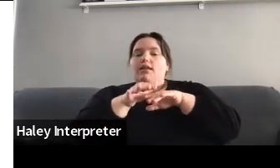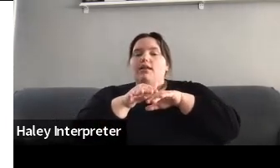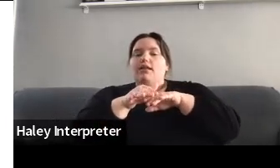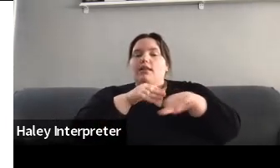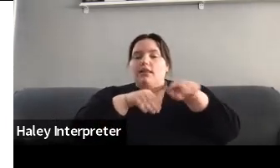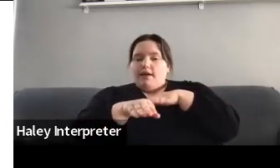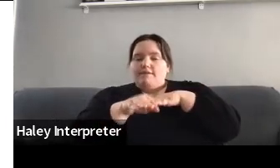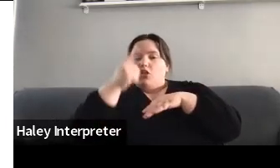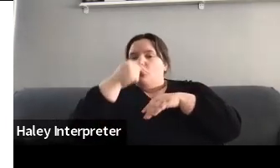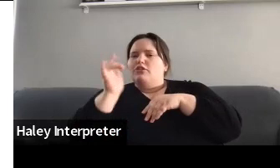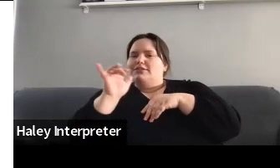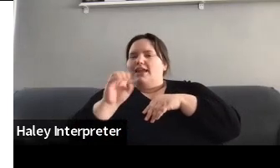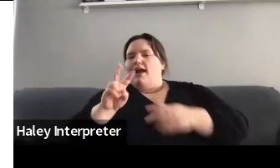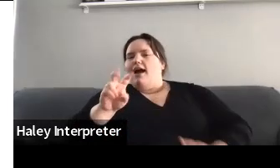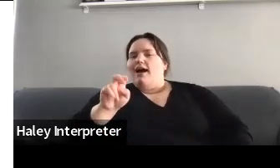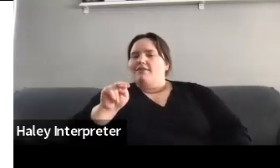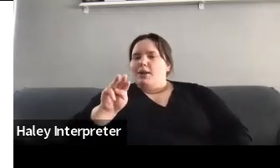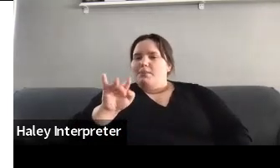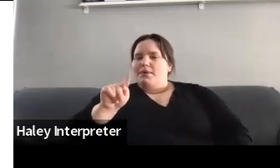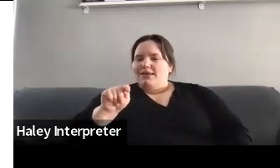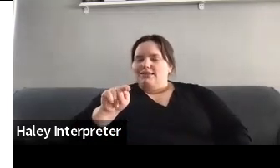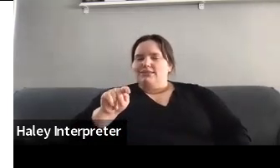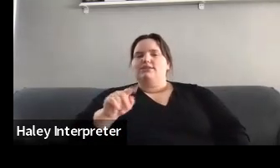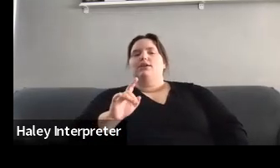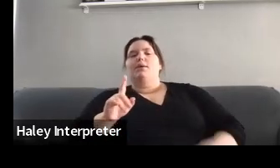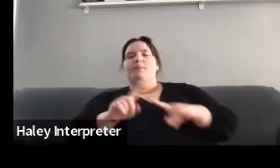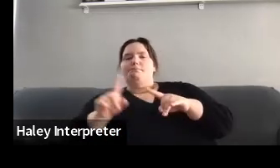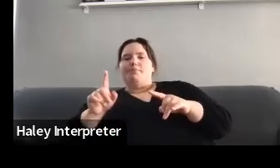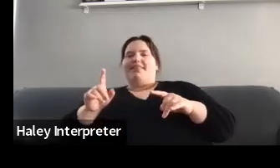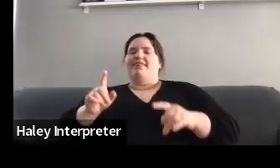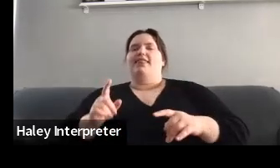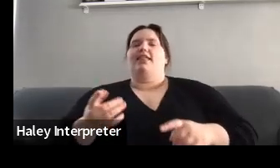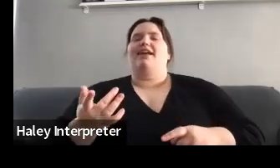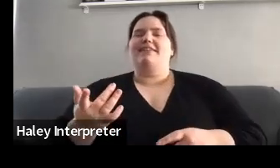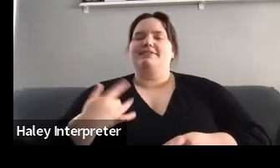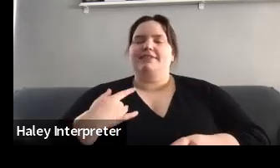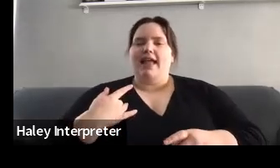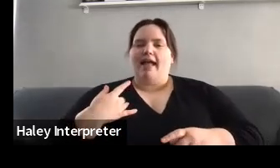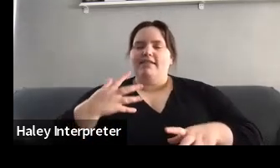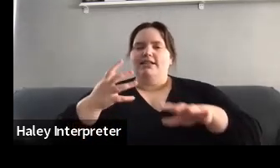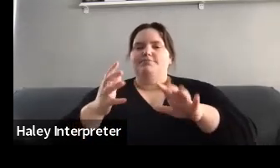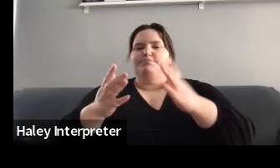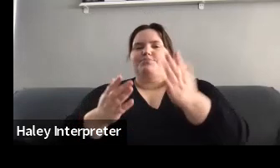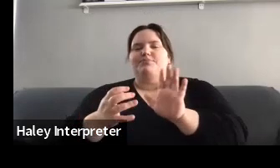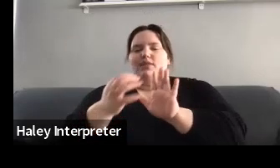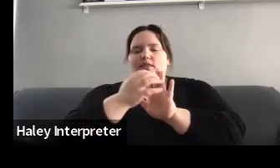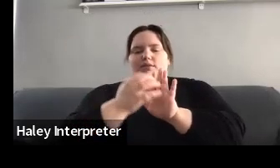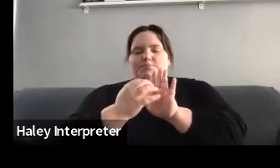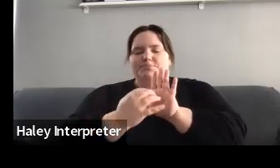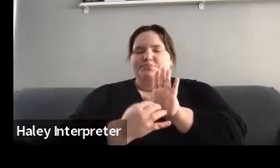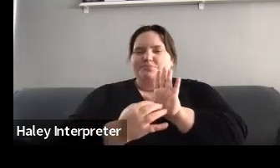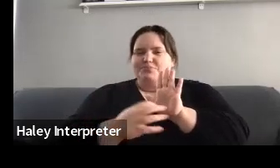oven mitts, um, but they are textured with kind of like some nubbies, rubber nubbies on